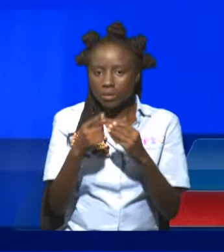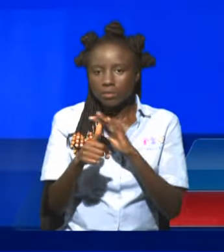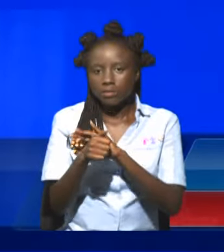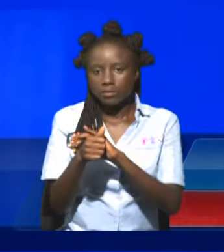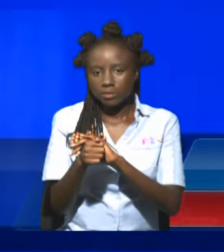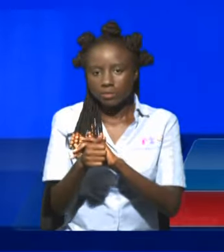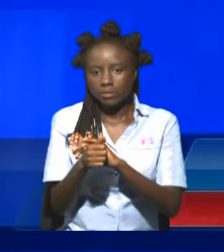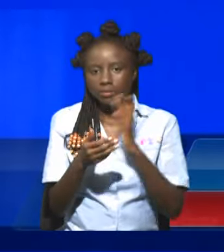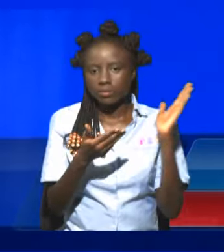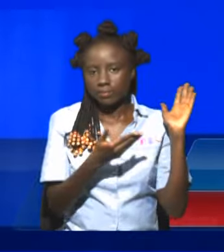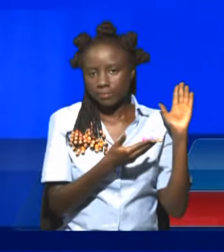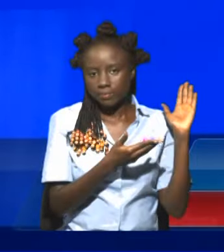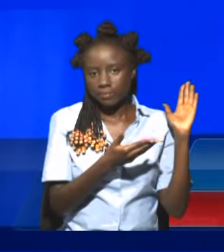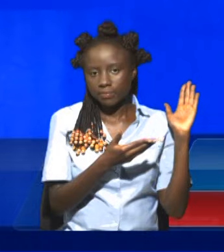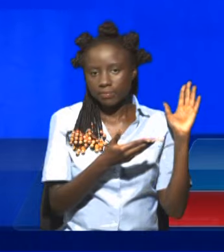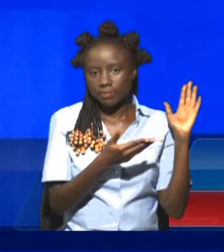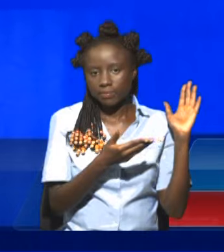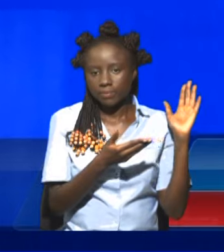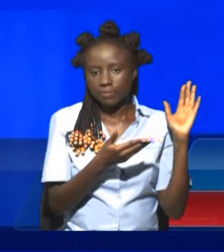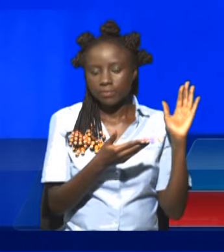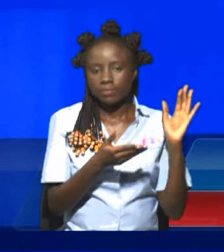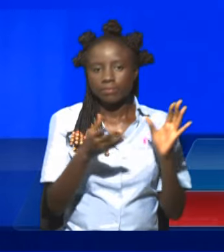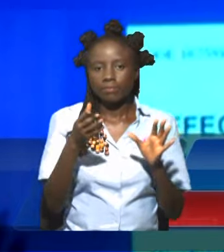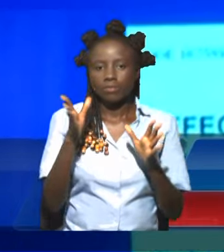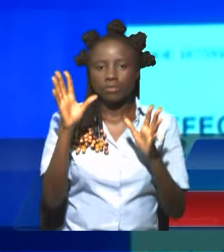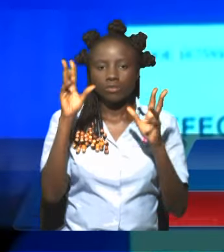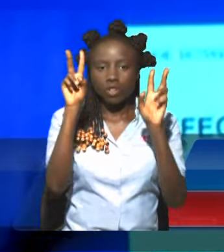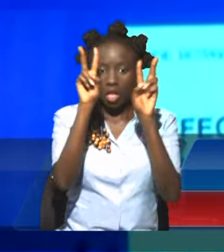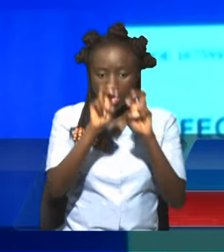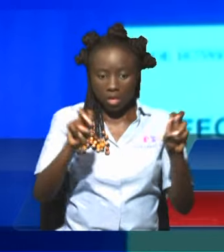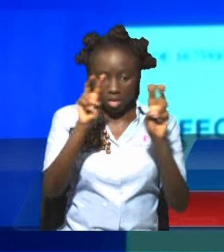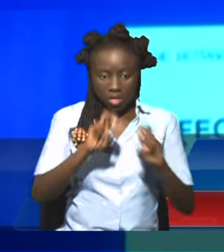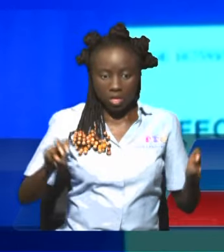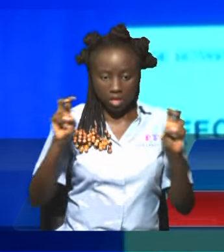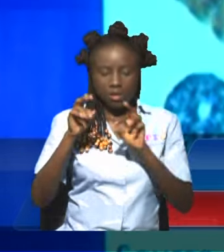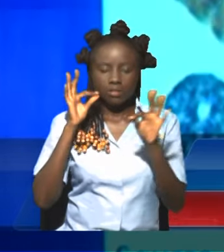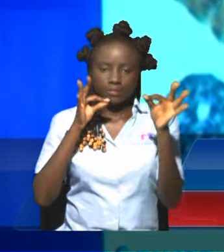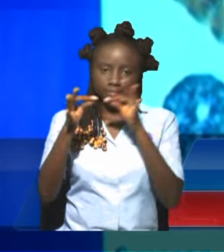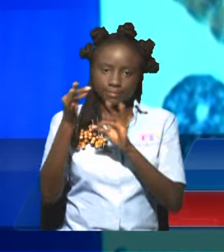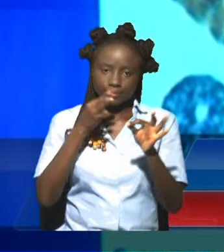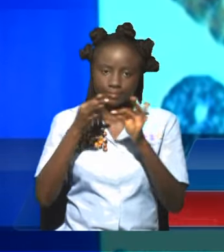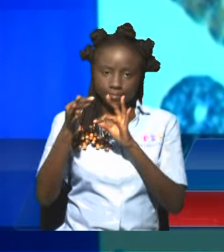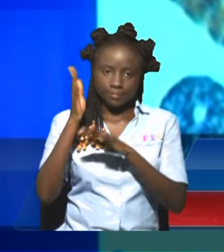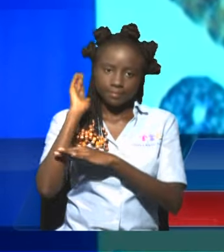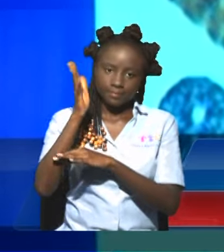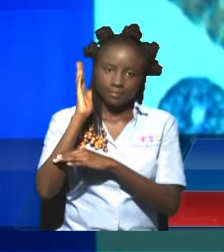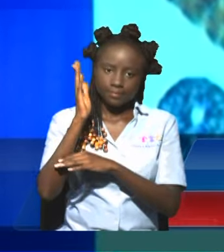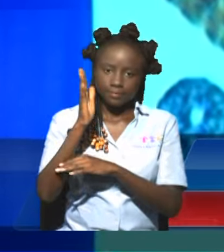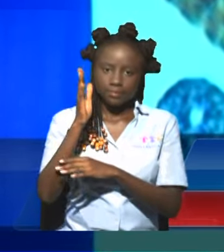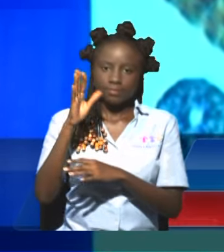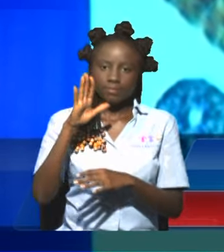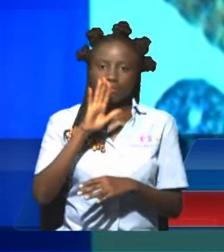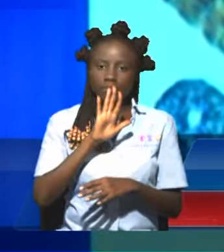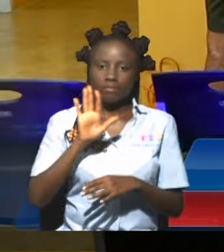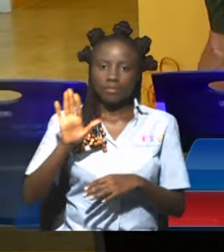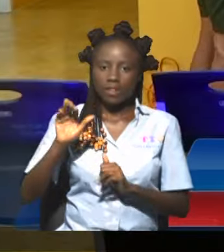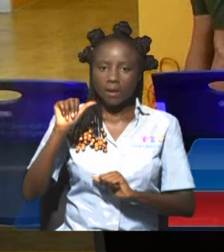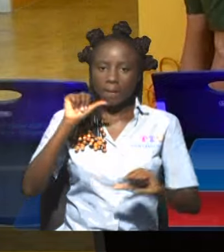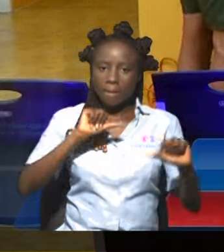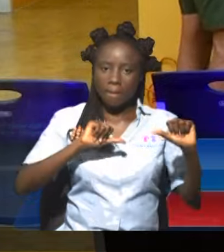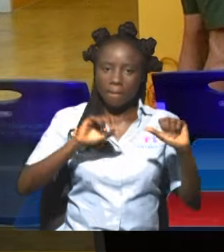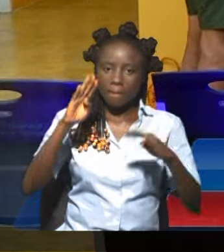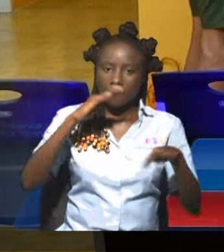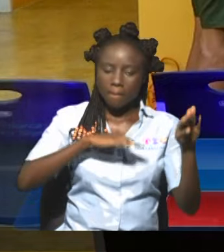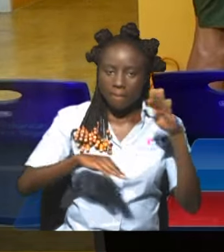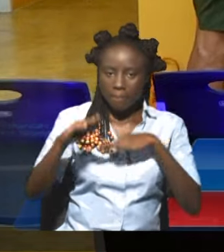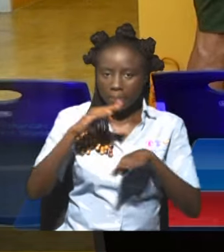The presenters went deep into all there is to know about sea turtles. Sea turtle biology and ecology,